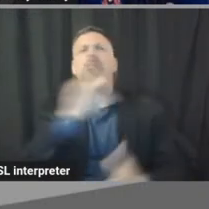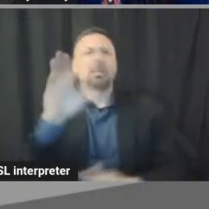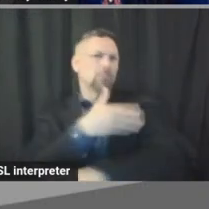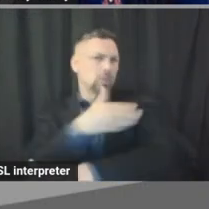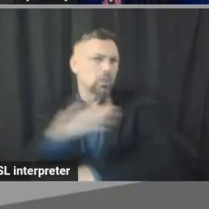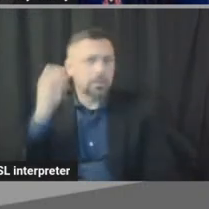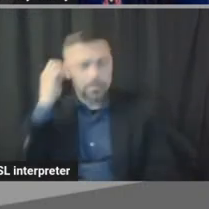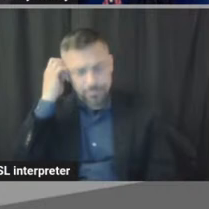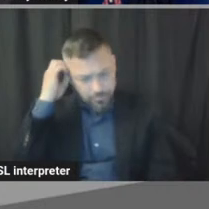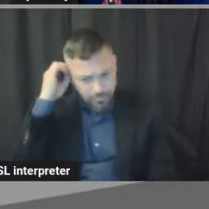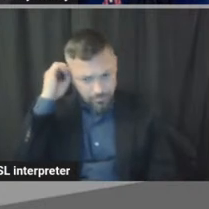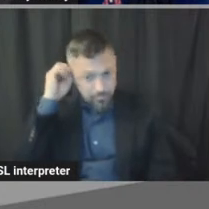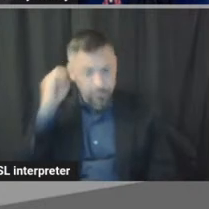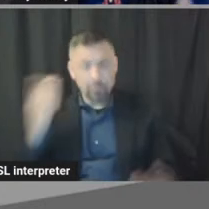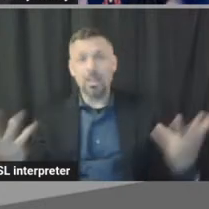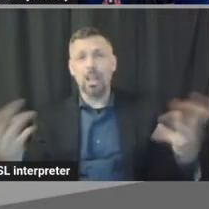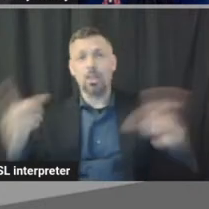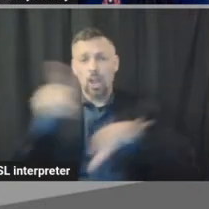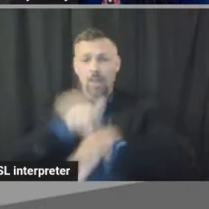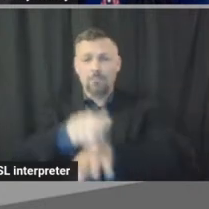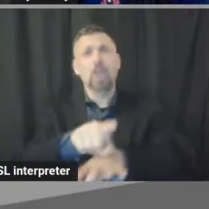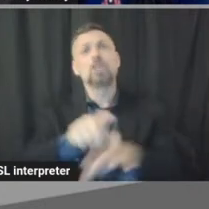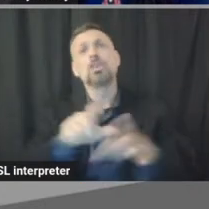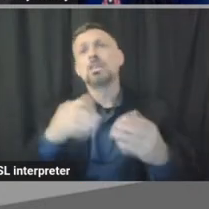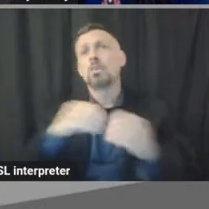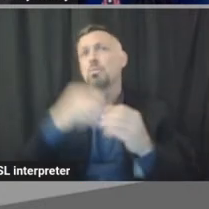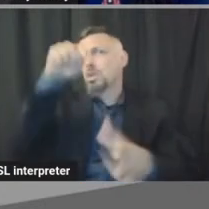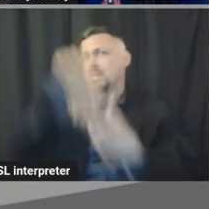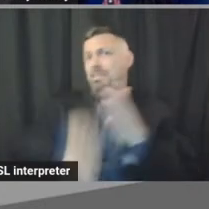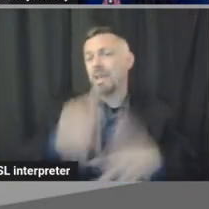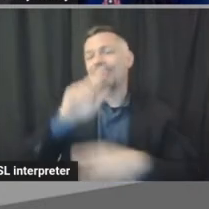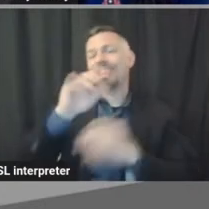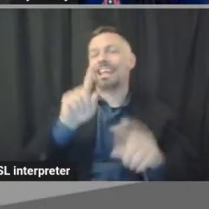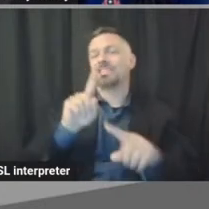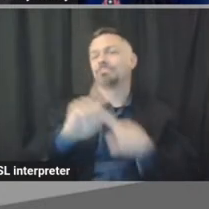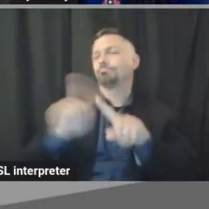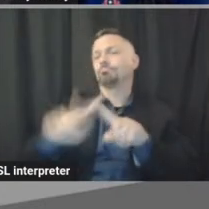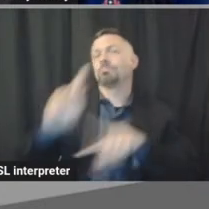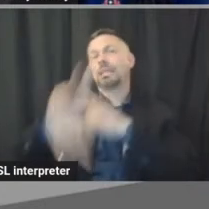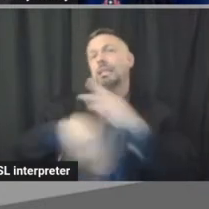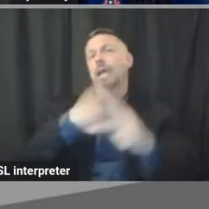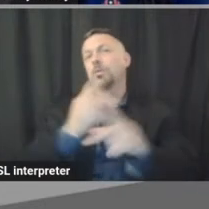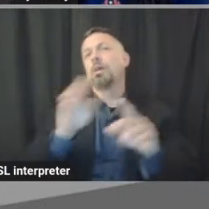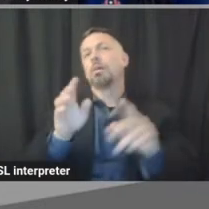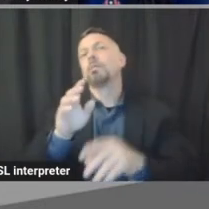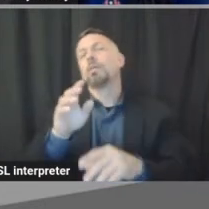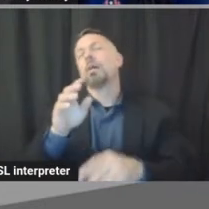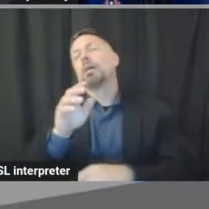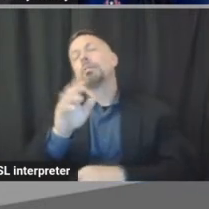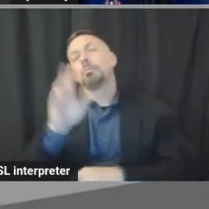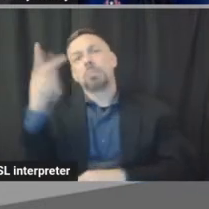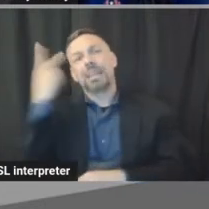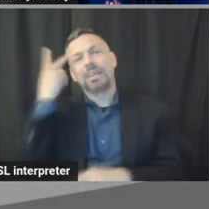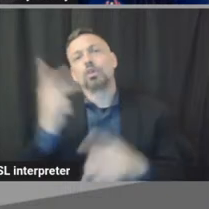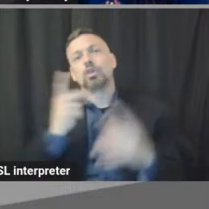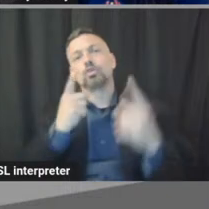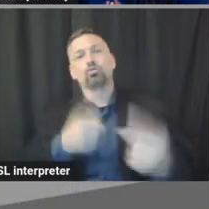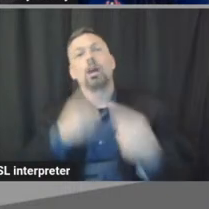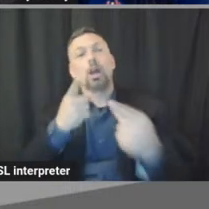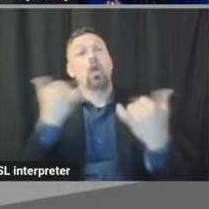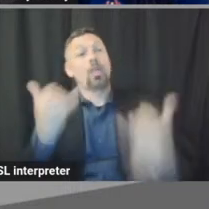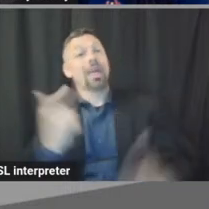The Convergence syllabus goes deeper into all of these forms of political struggle. Passing it back to you,